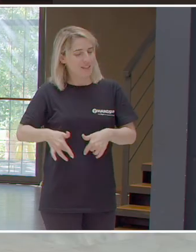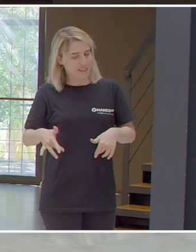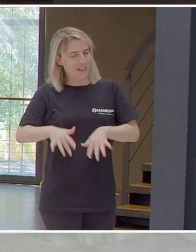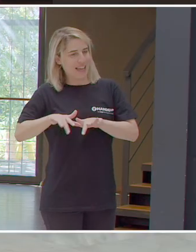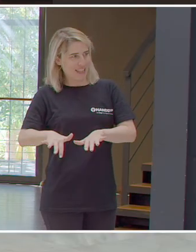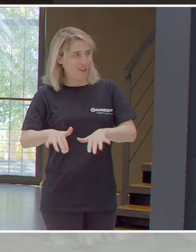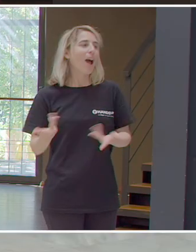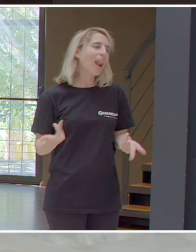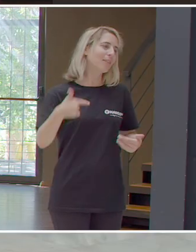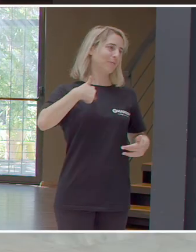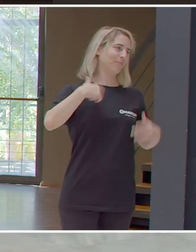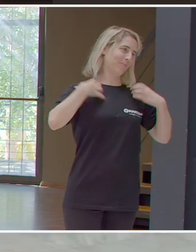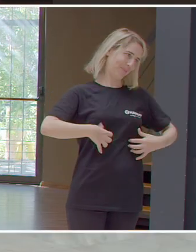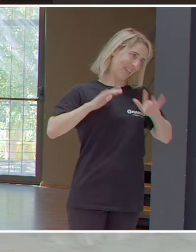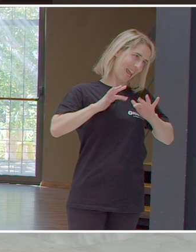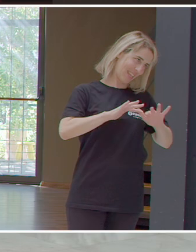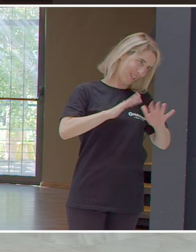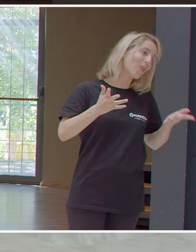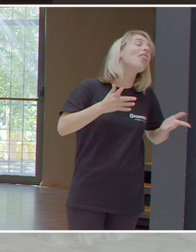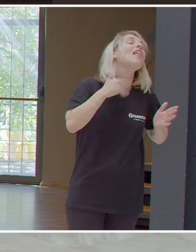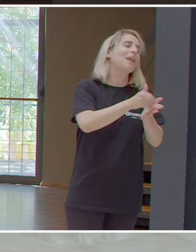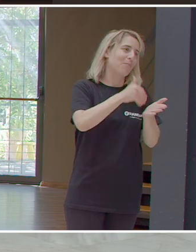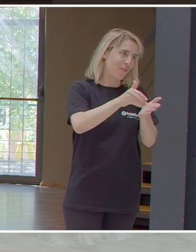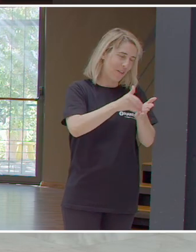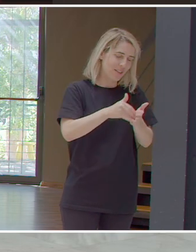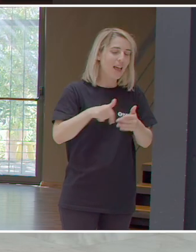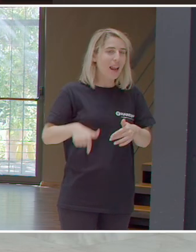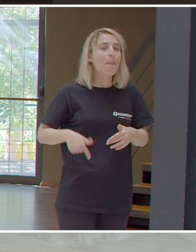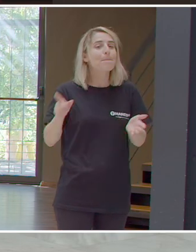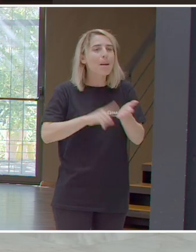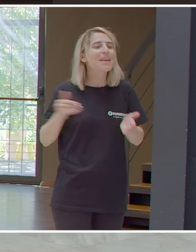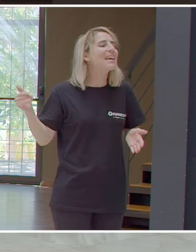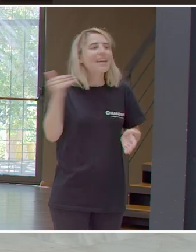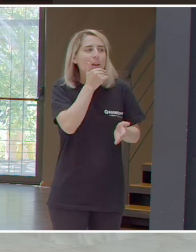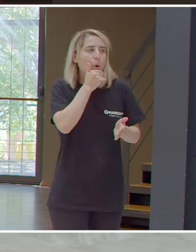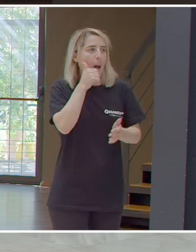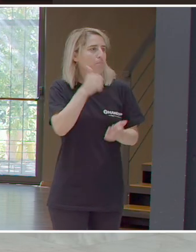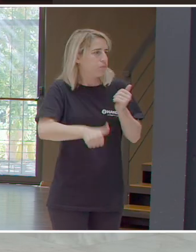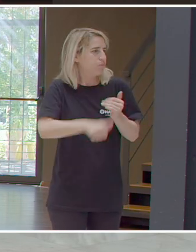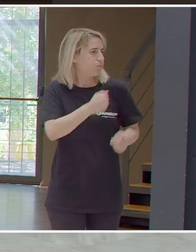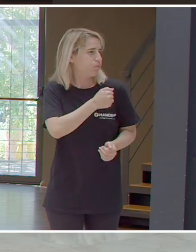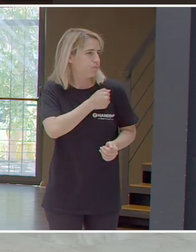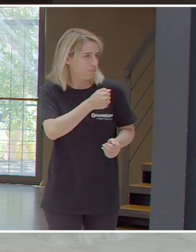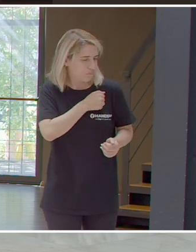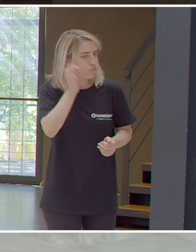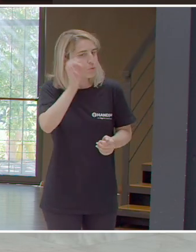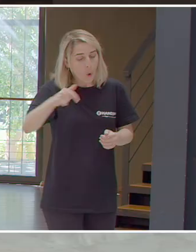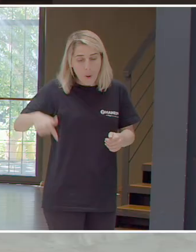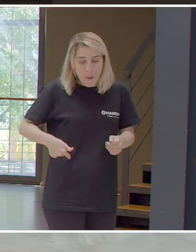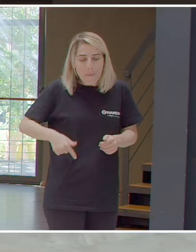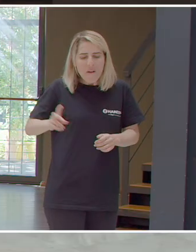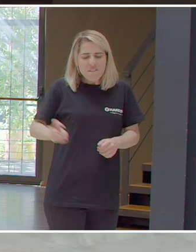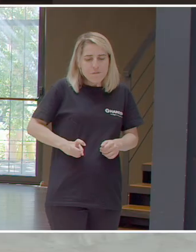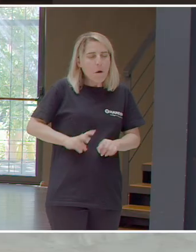smoke. But it does speed the transit time. That's the thing we want. And the more fiber, the more transit